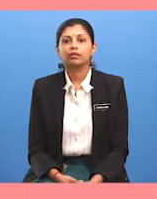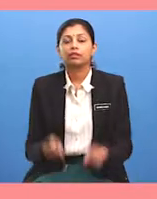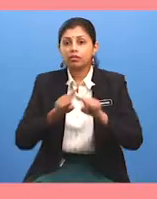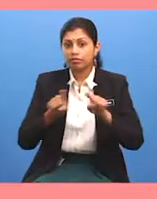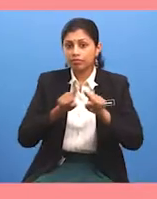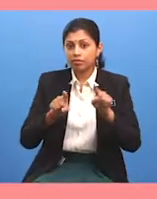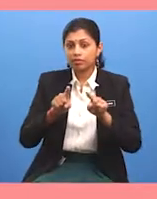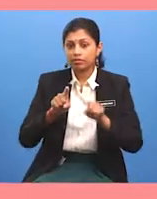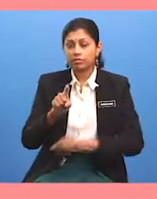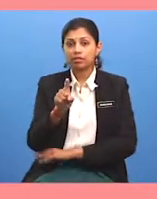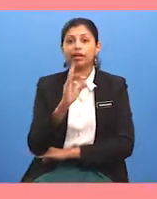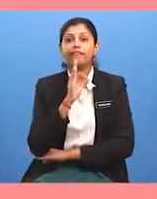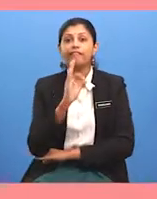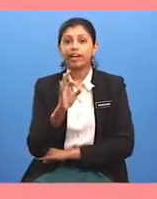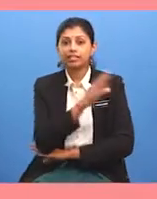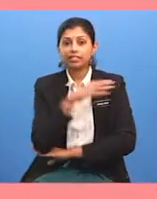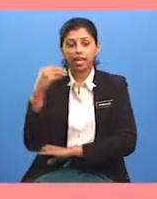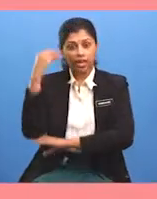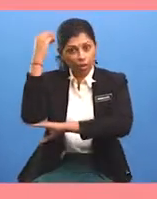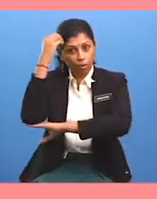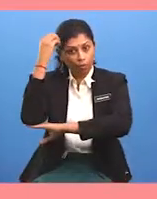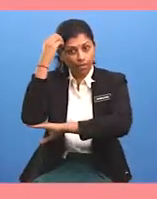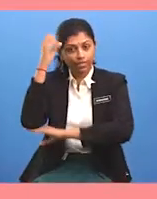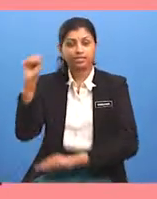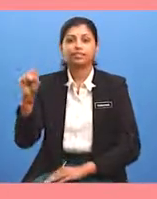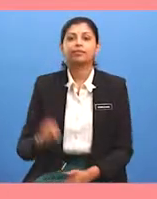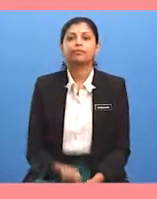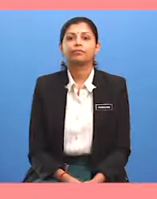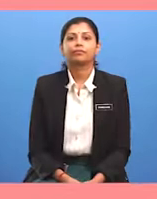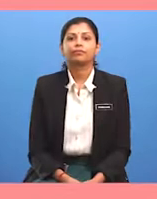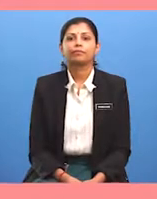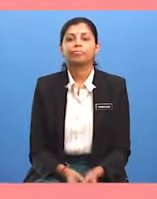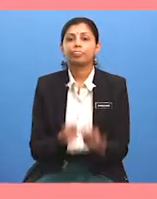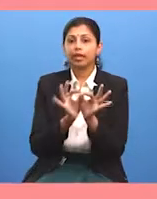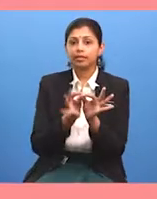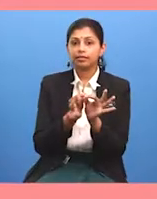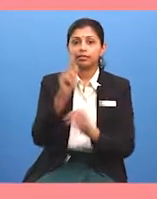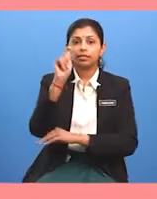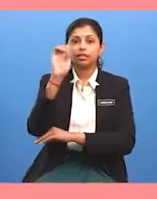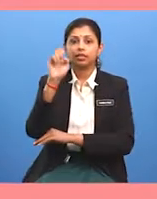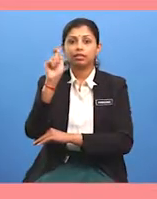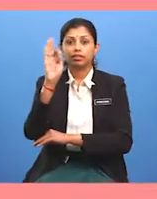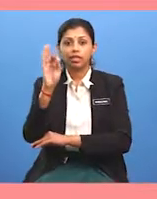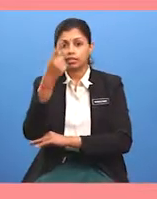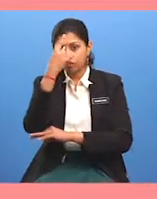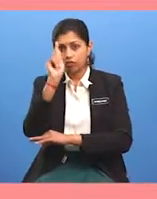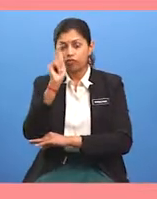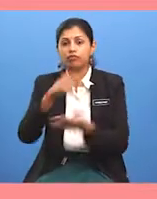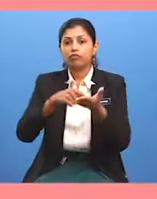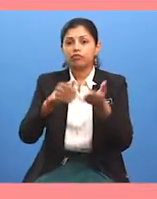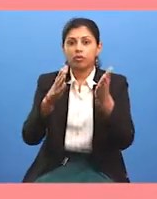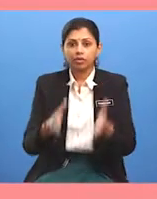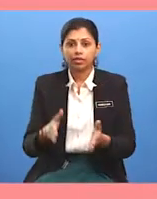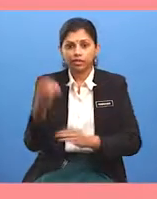distinguishing facts and opinions, interpreting text for author's